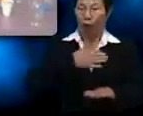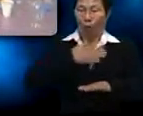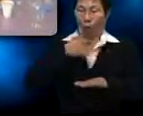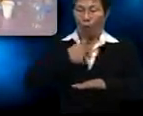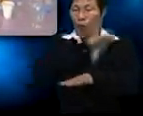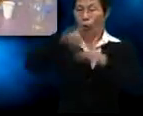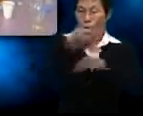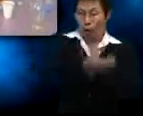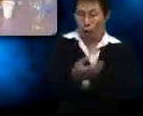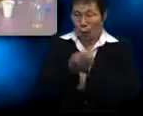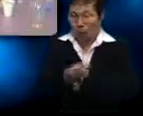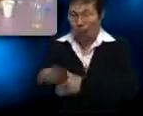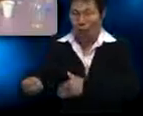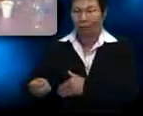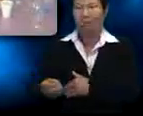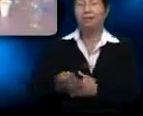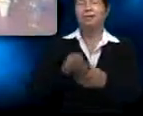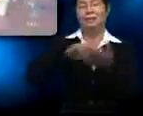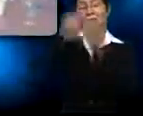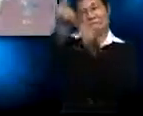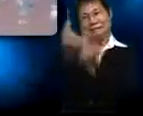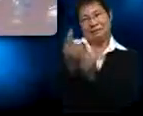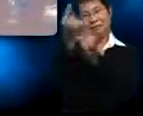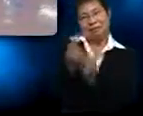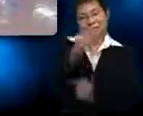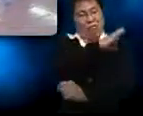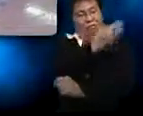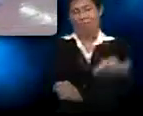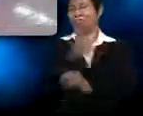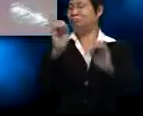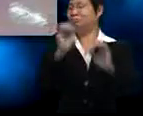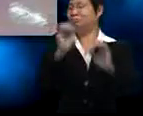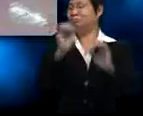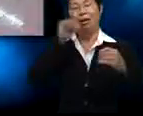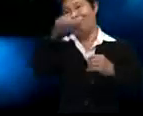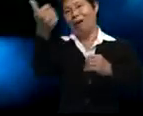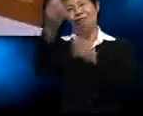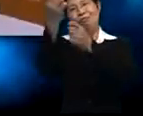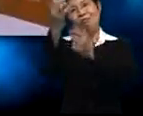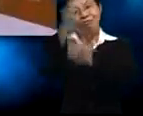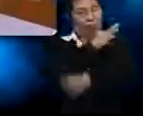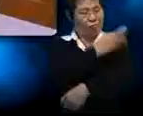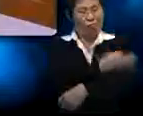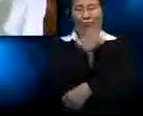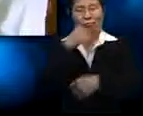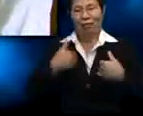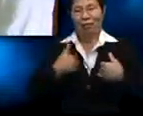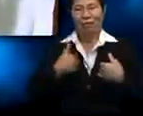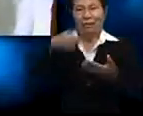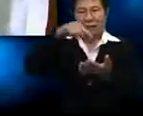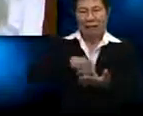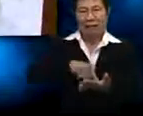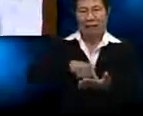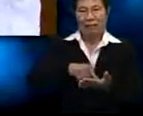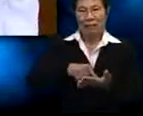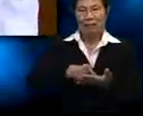this object is the gravitational force. No other force acting on it. Now this is a